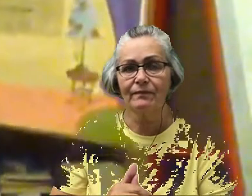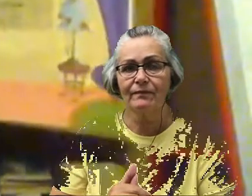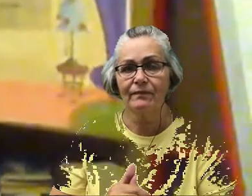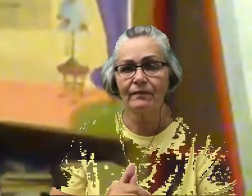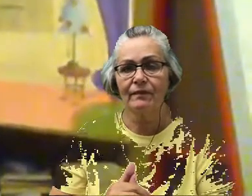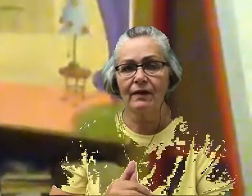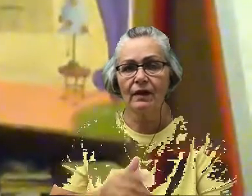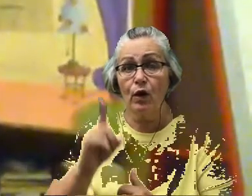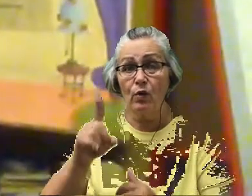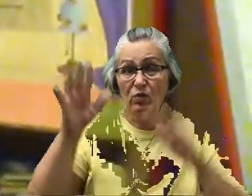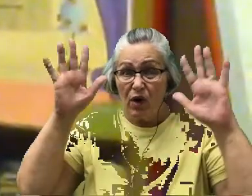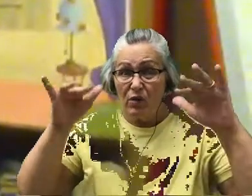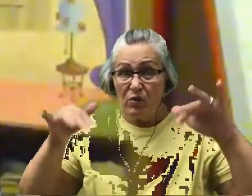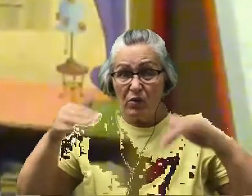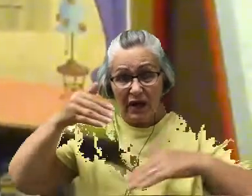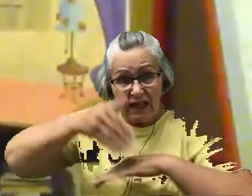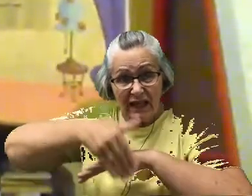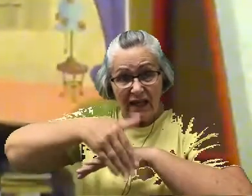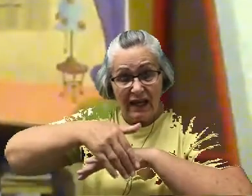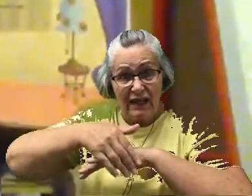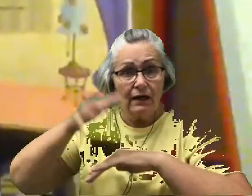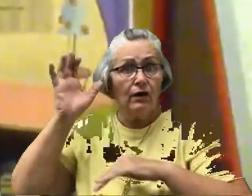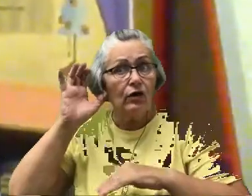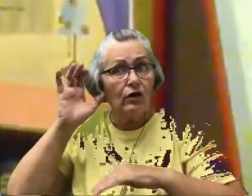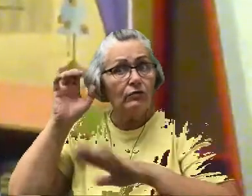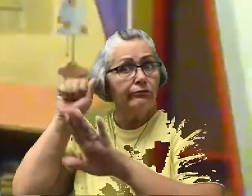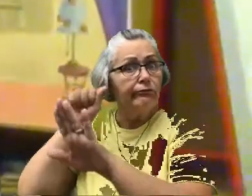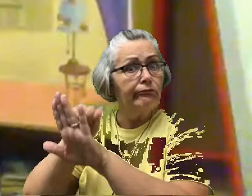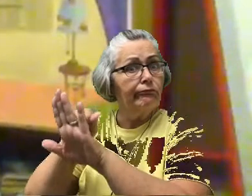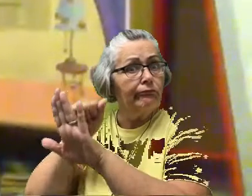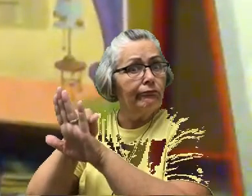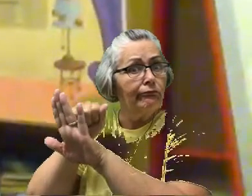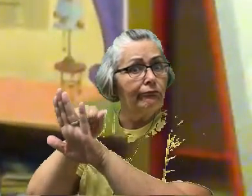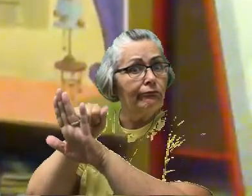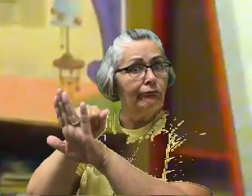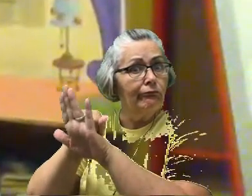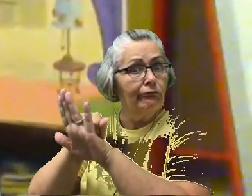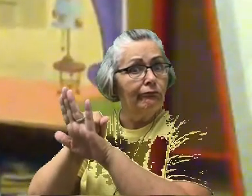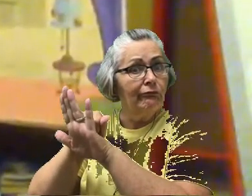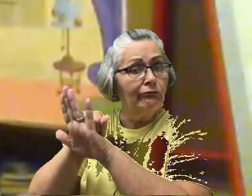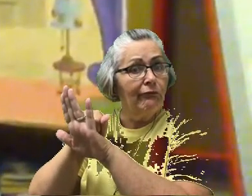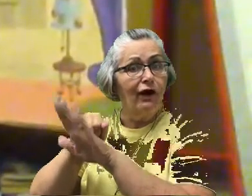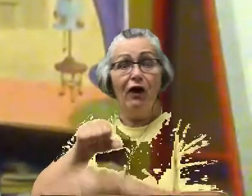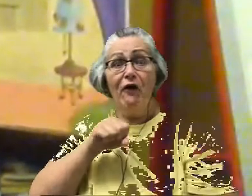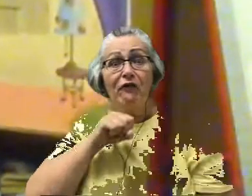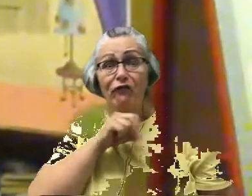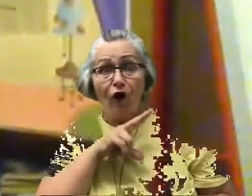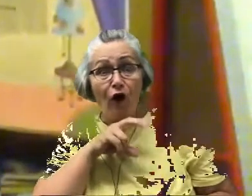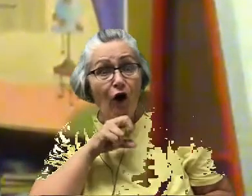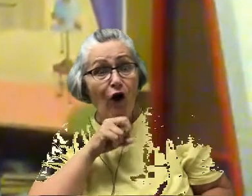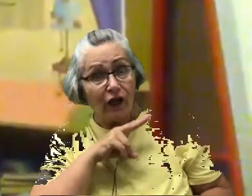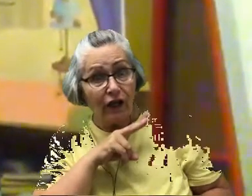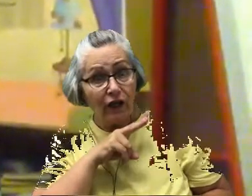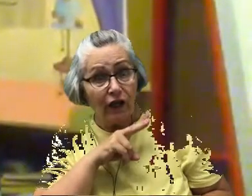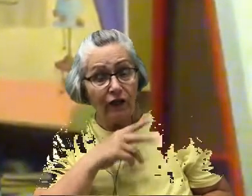But one rainy evening, he heard a knock-knockety-knocking at his door. "It's Froggy," croaked a